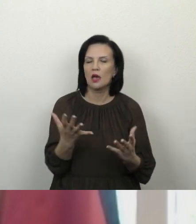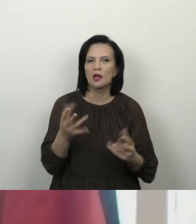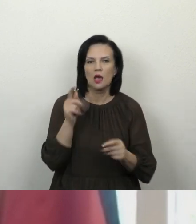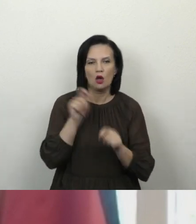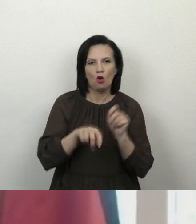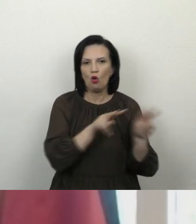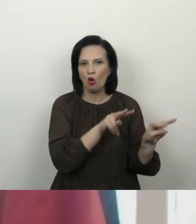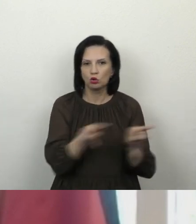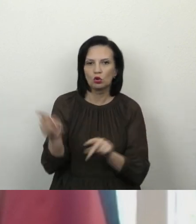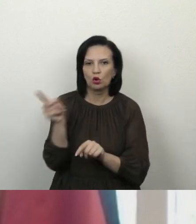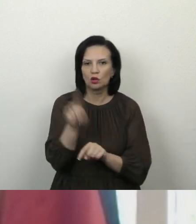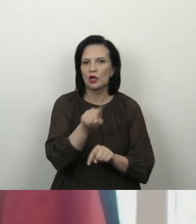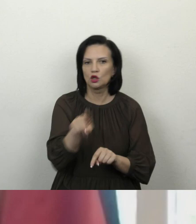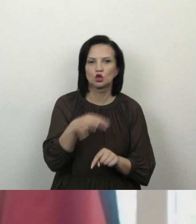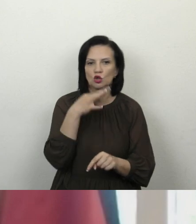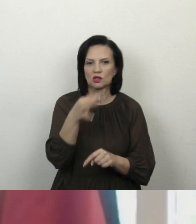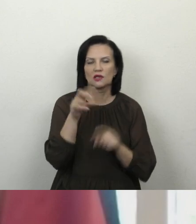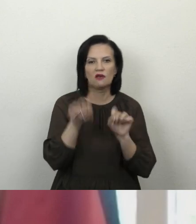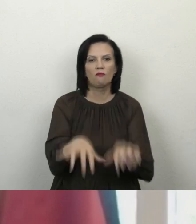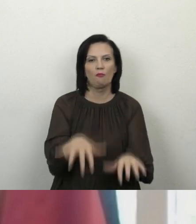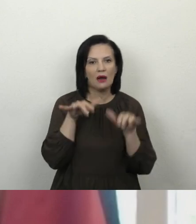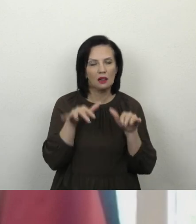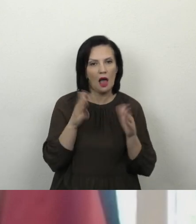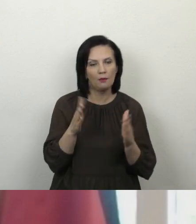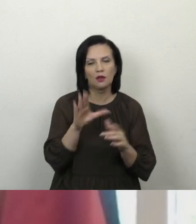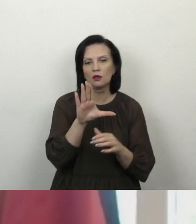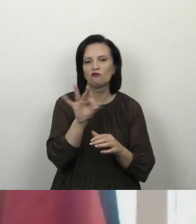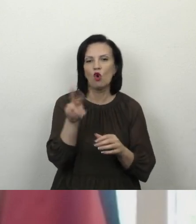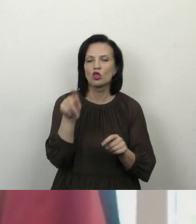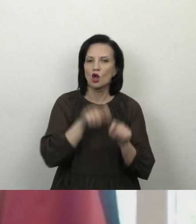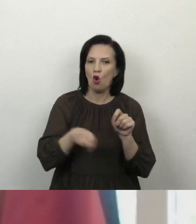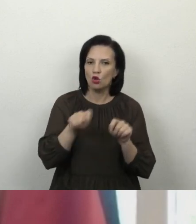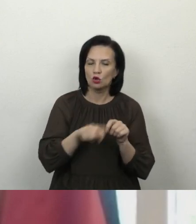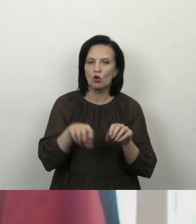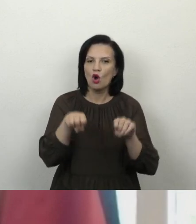They control the decision of the Parliament in these cases.